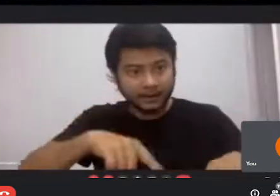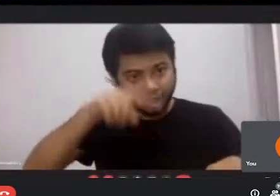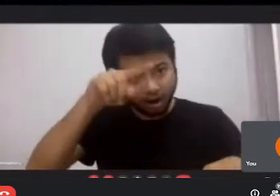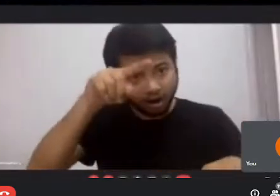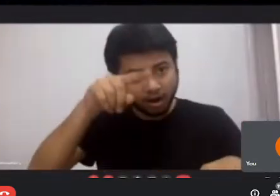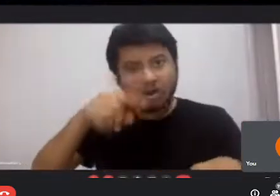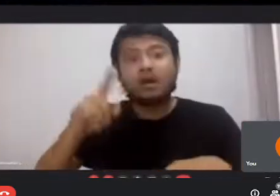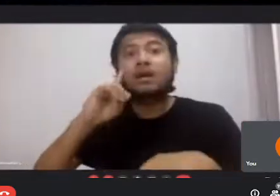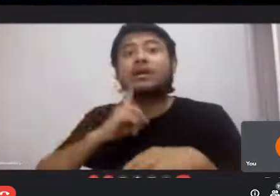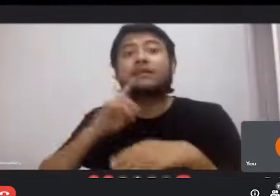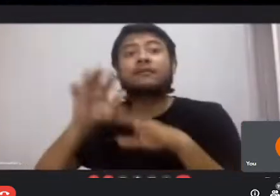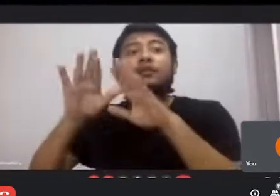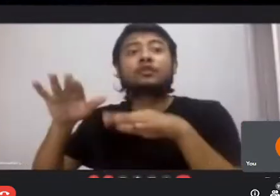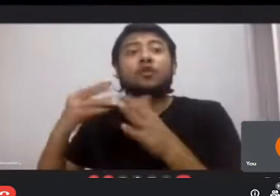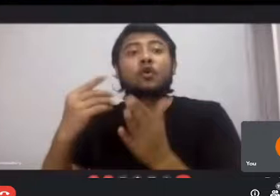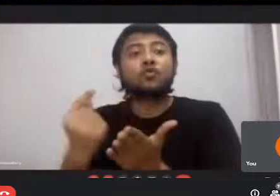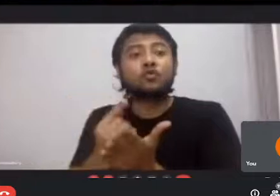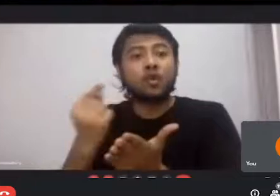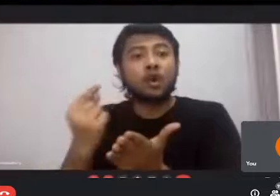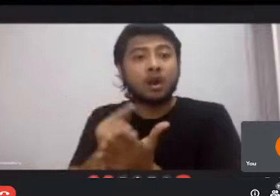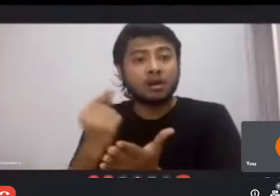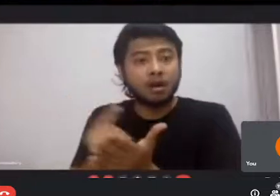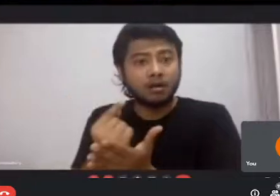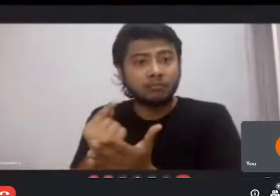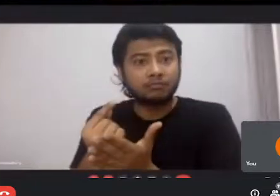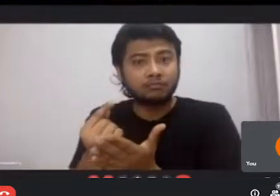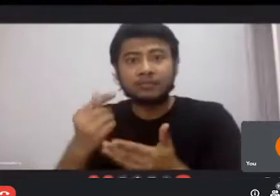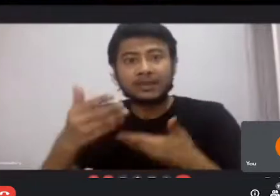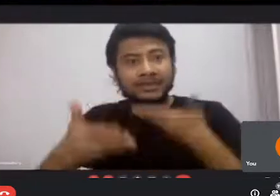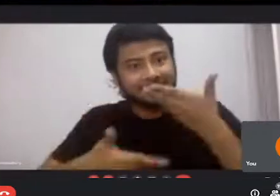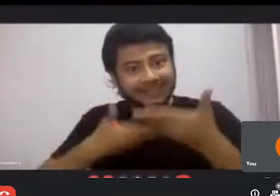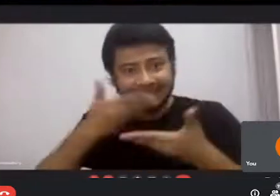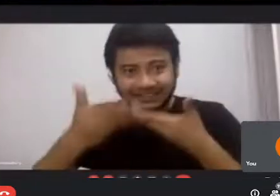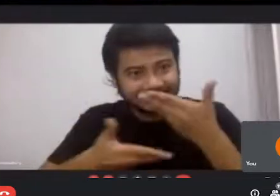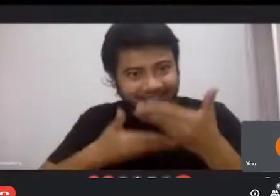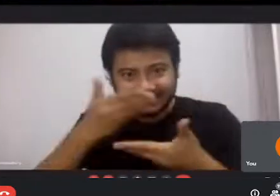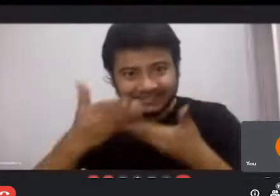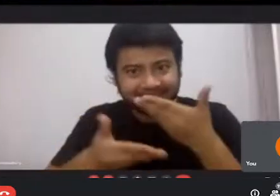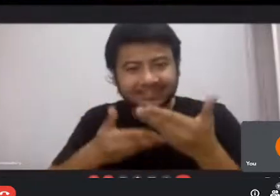Does culture have any impact in their learning?